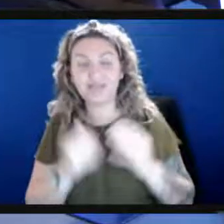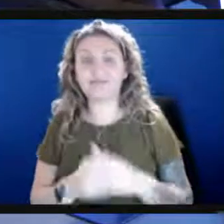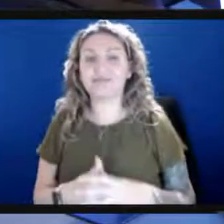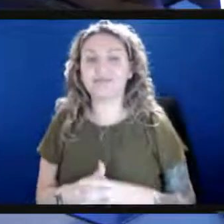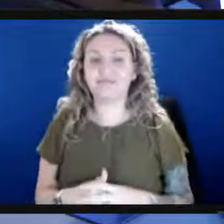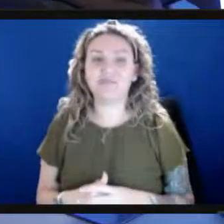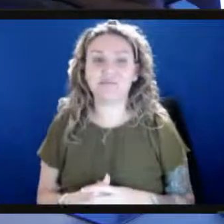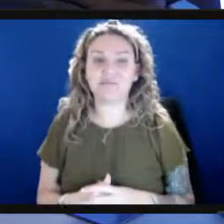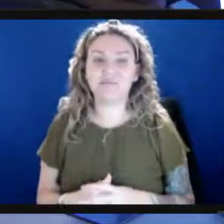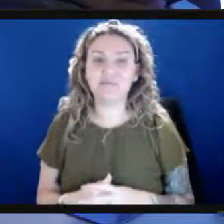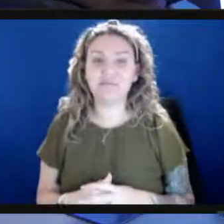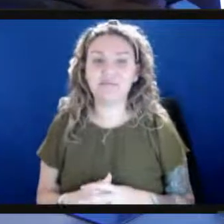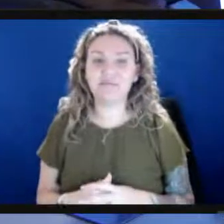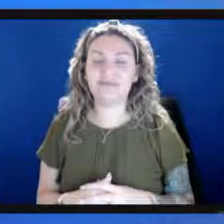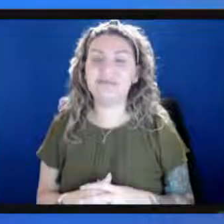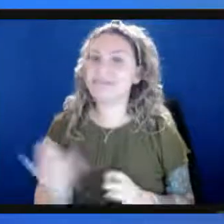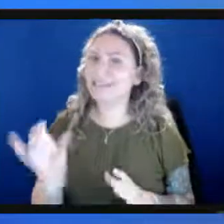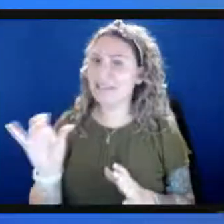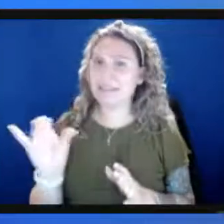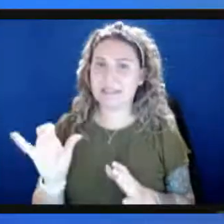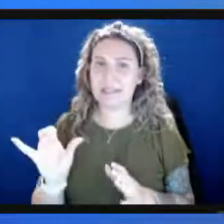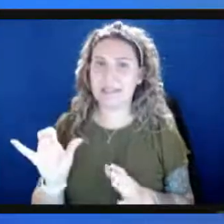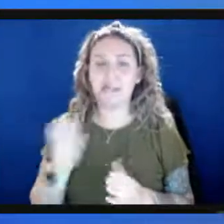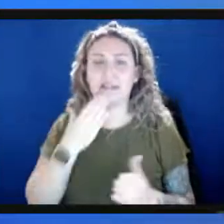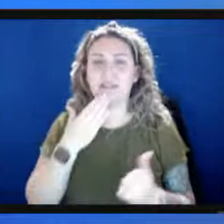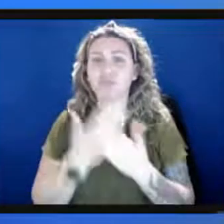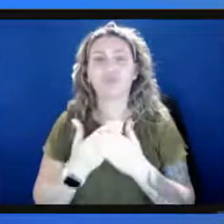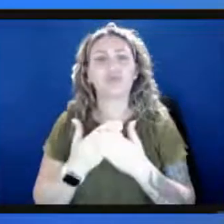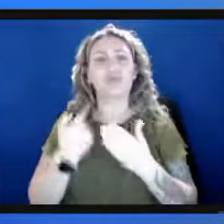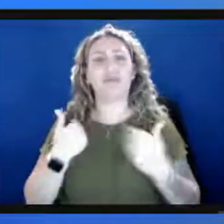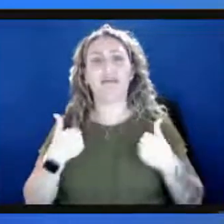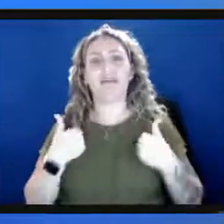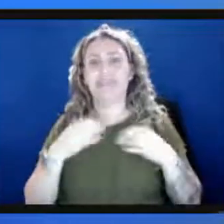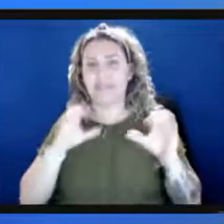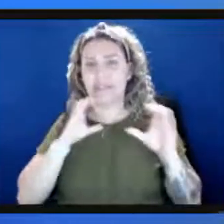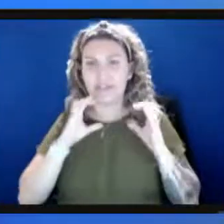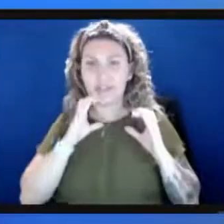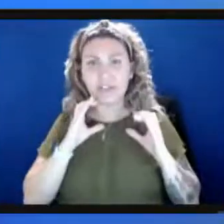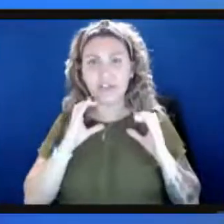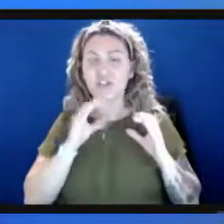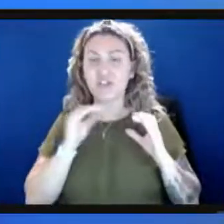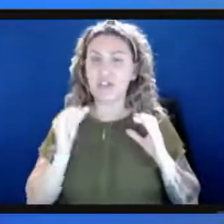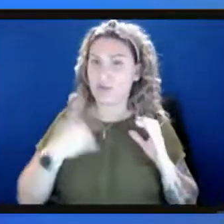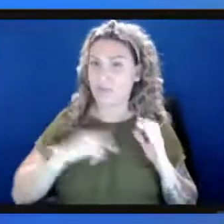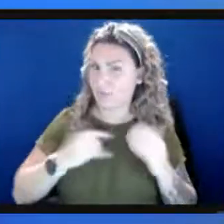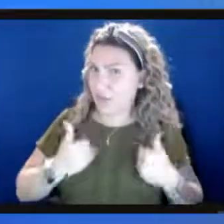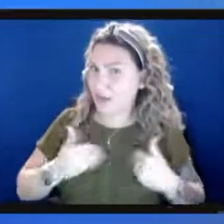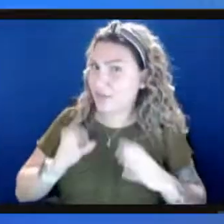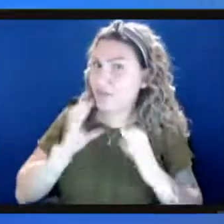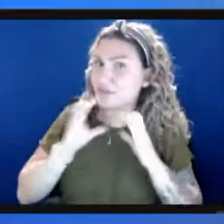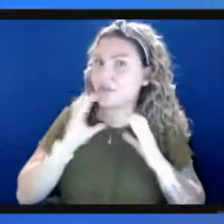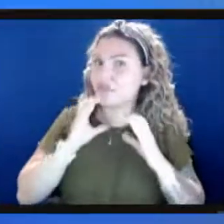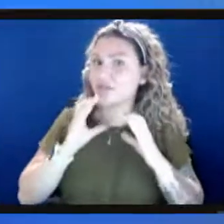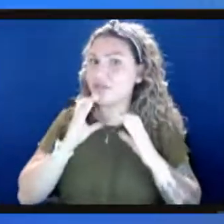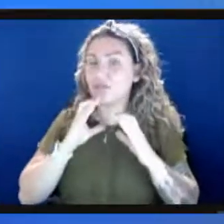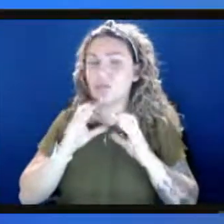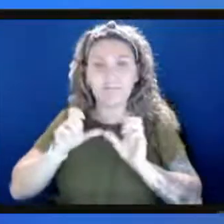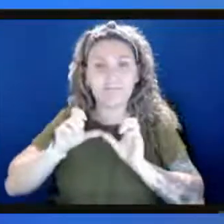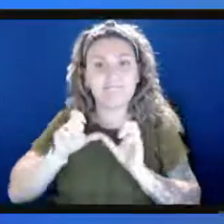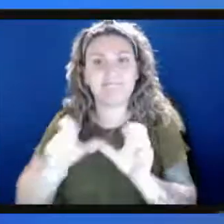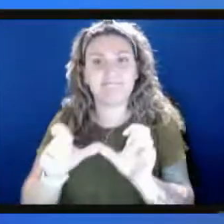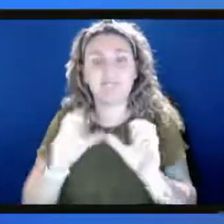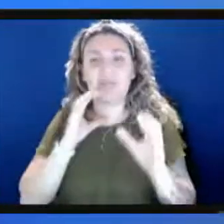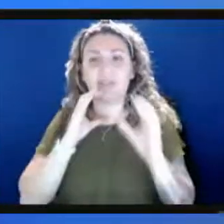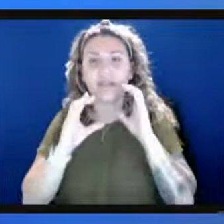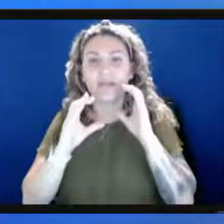kind of what's being said here is good that we're having this conversation. And just as we're going to have this conversation, then we're going to extend this conversation to the